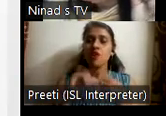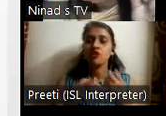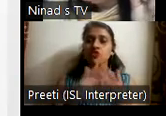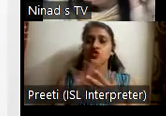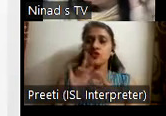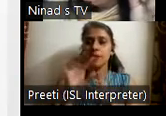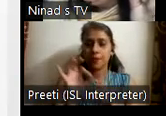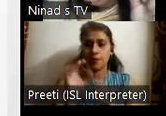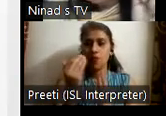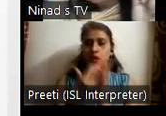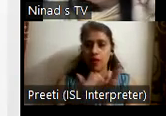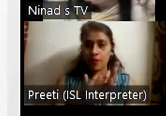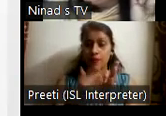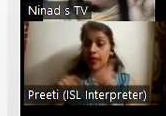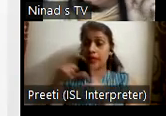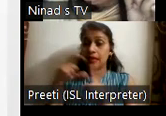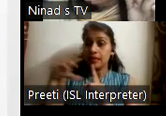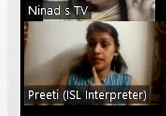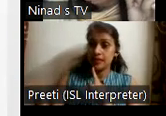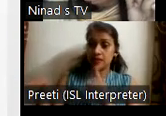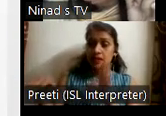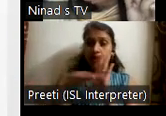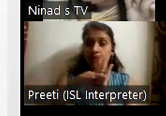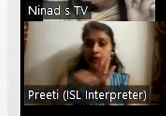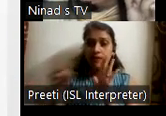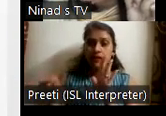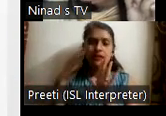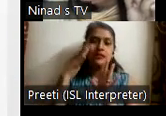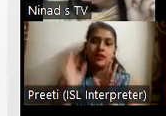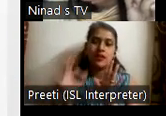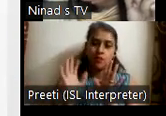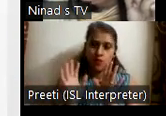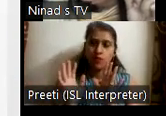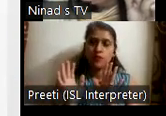a district level, because district become a very important